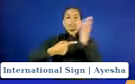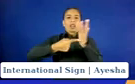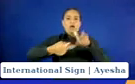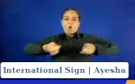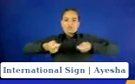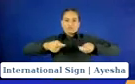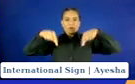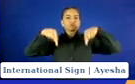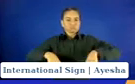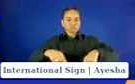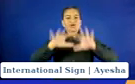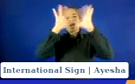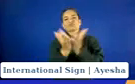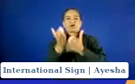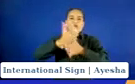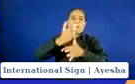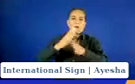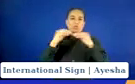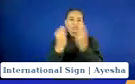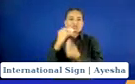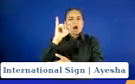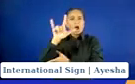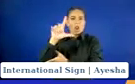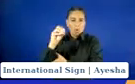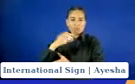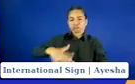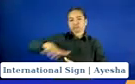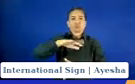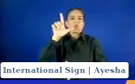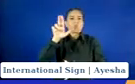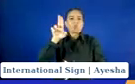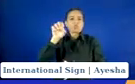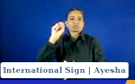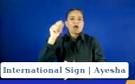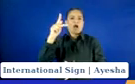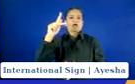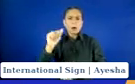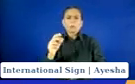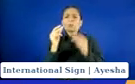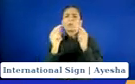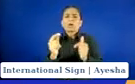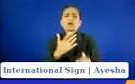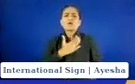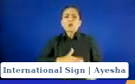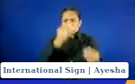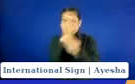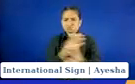go over the essentials of this session. This session is being recorded, so